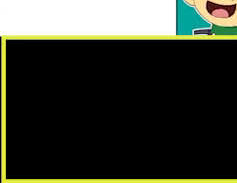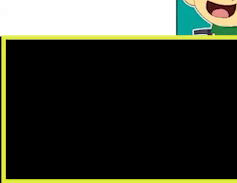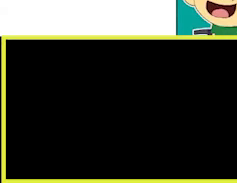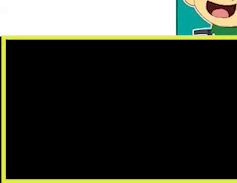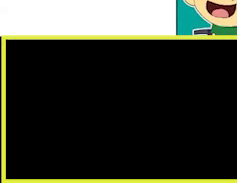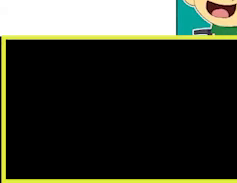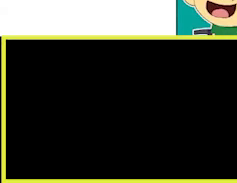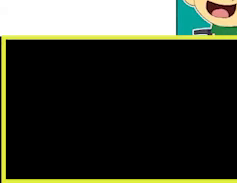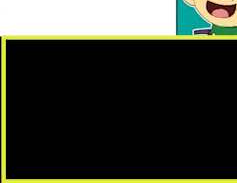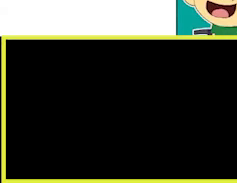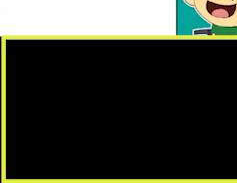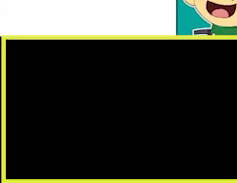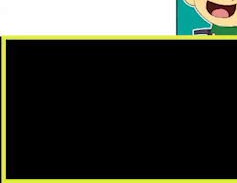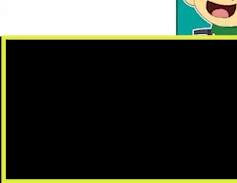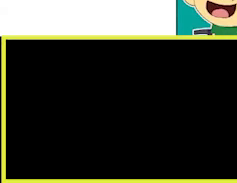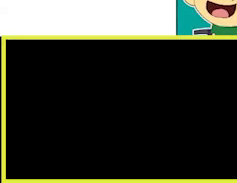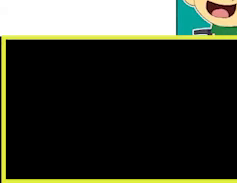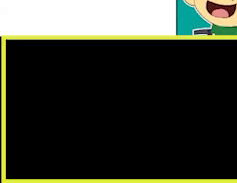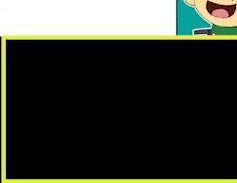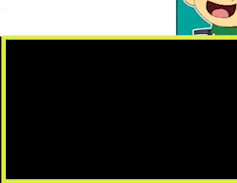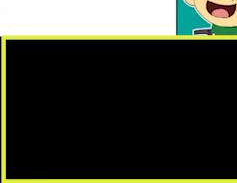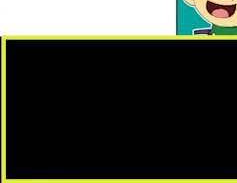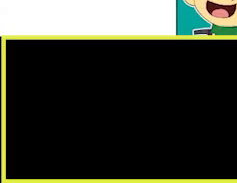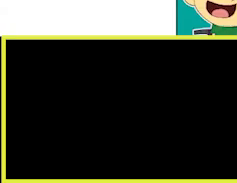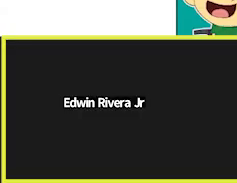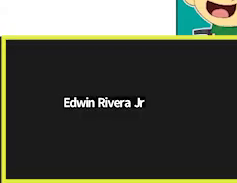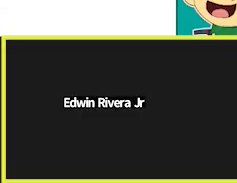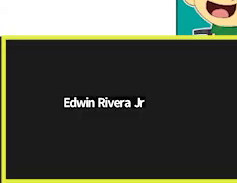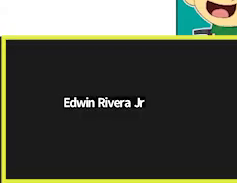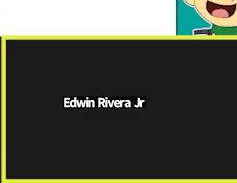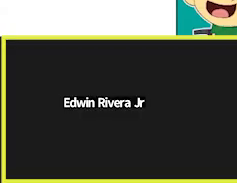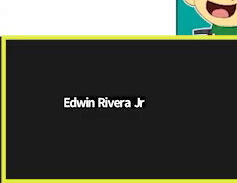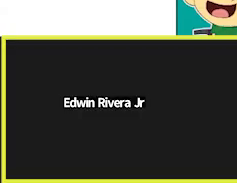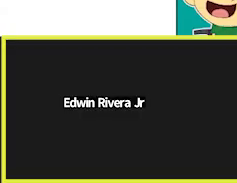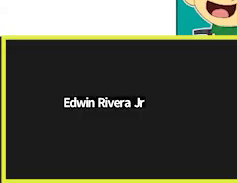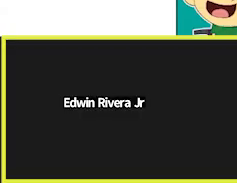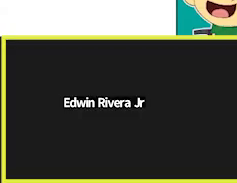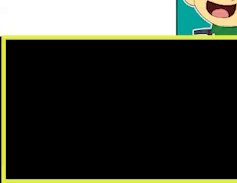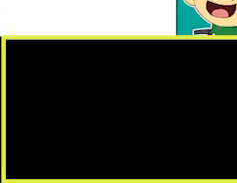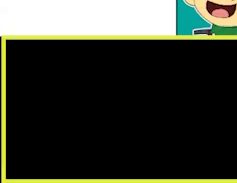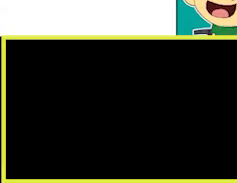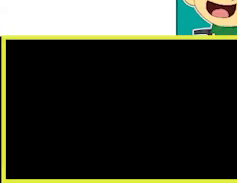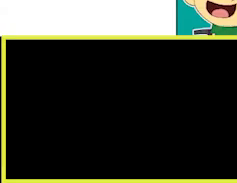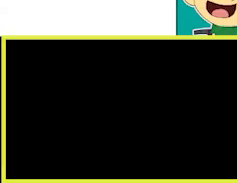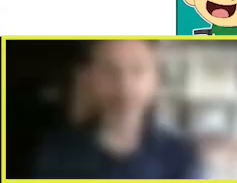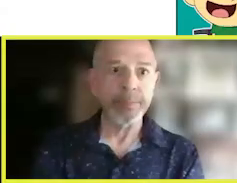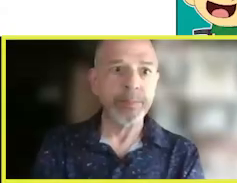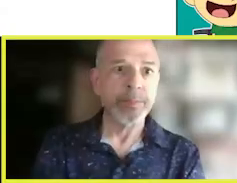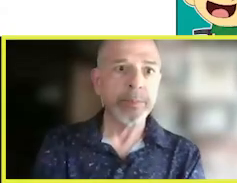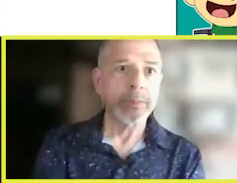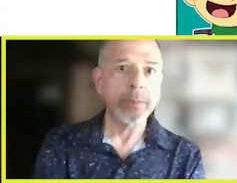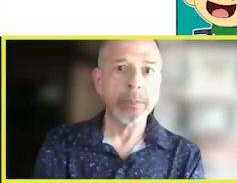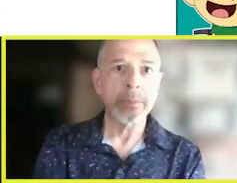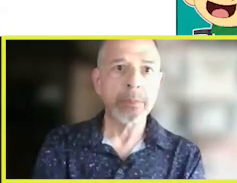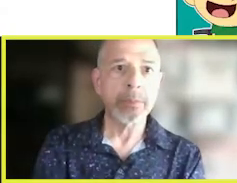Attendees had a choice from working 3 workshops in the morning and 3 workshops in the afternoon. The workshops included Working for Fun